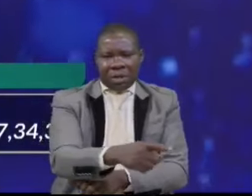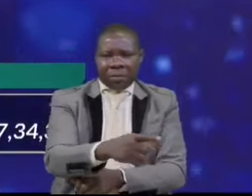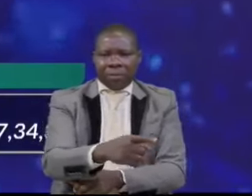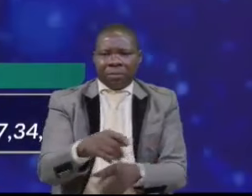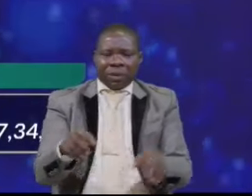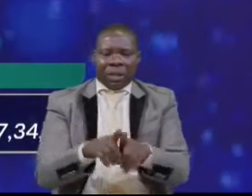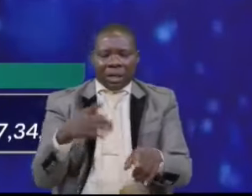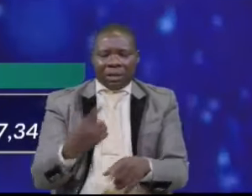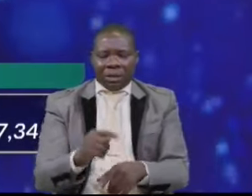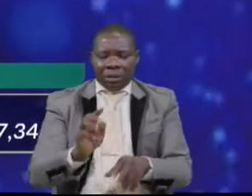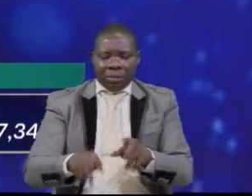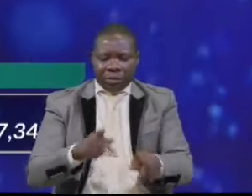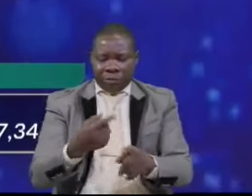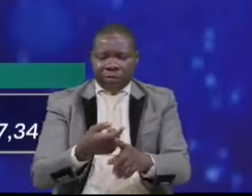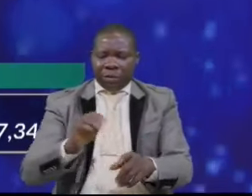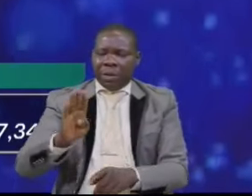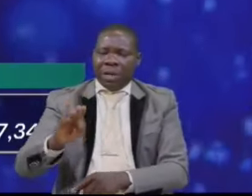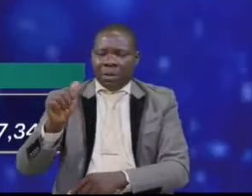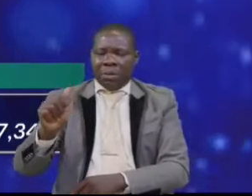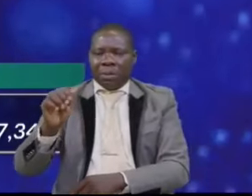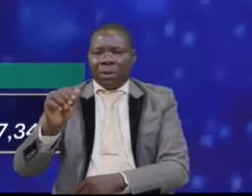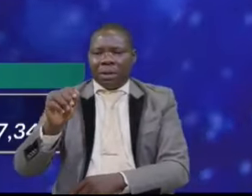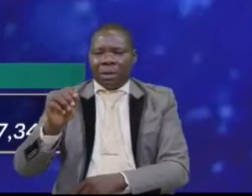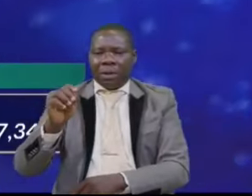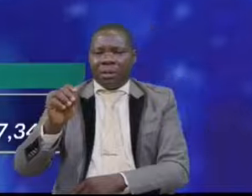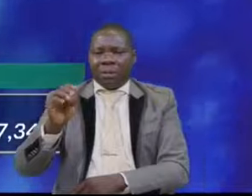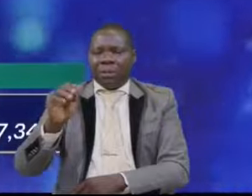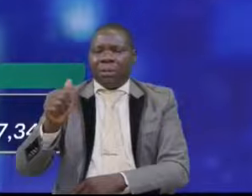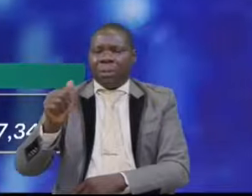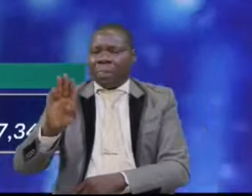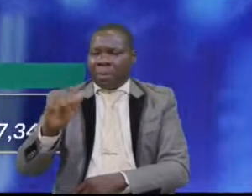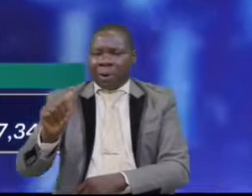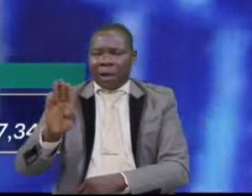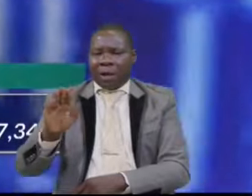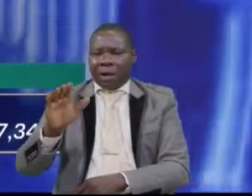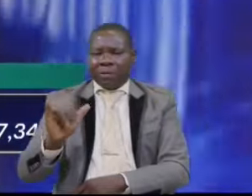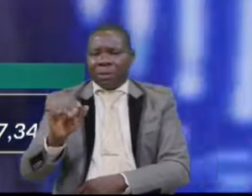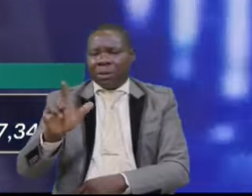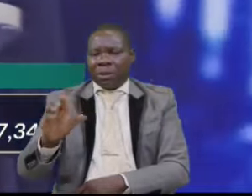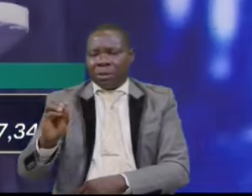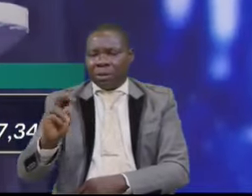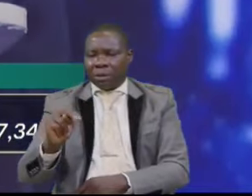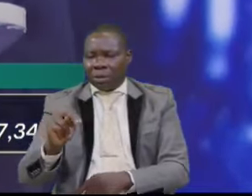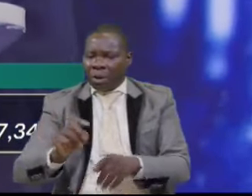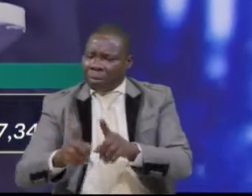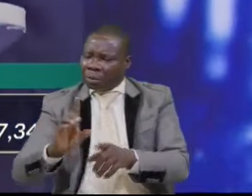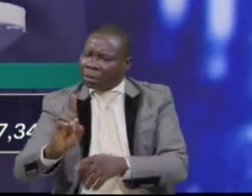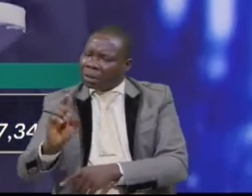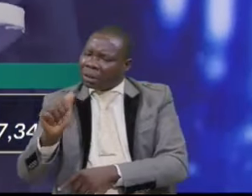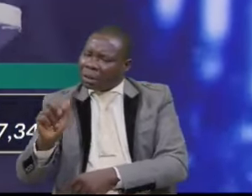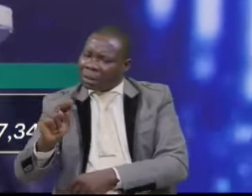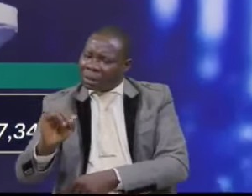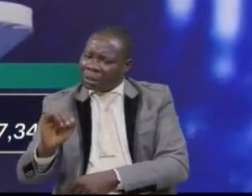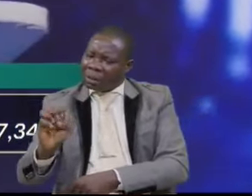But Daniel said, I'm of another race, I'm of another set of